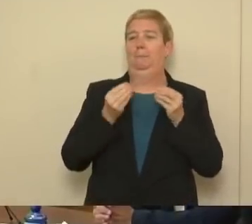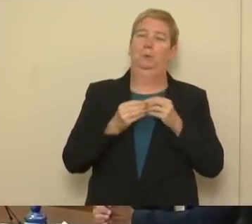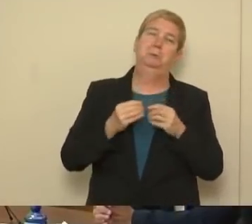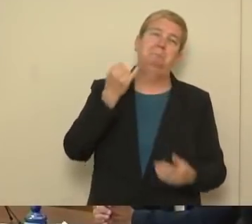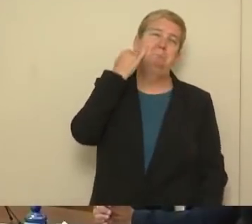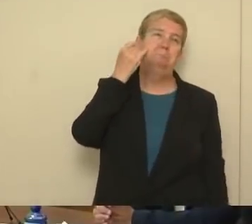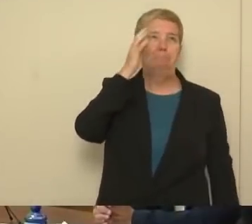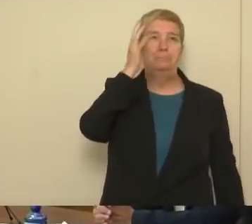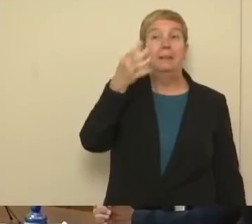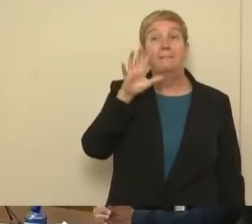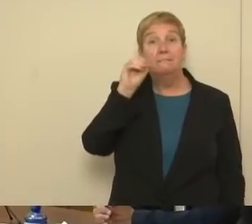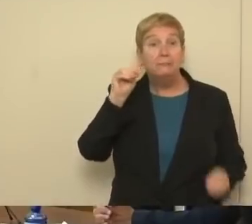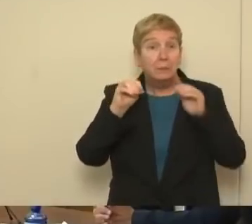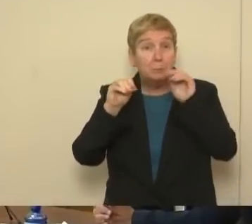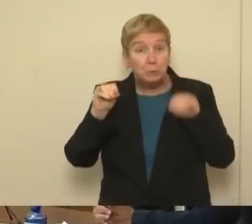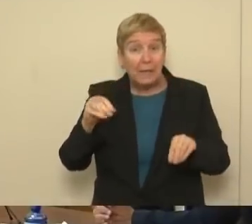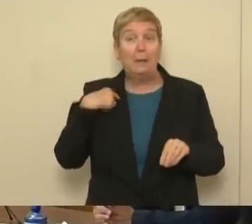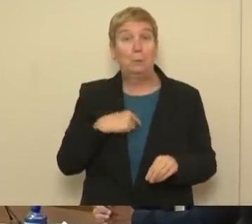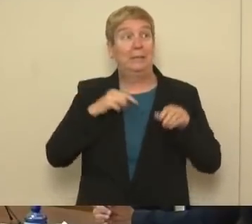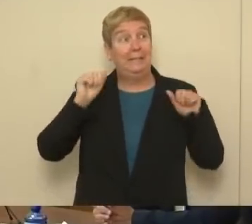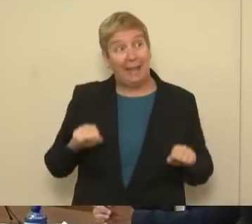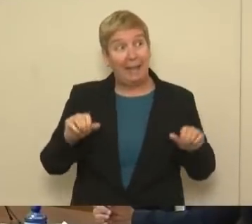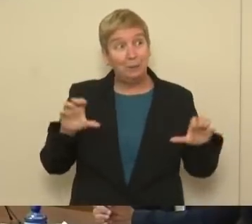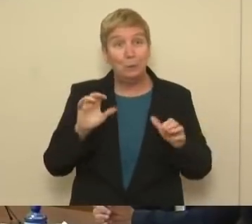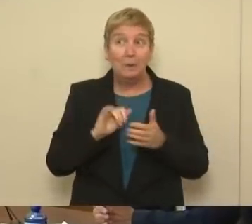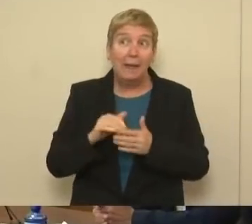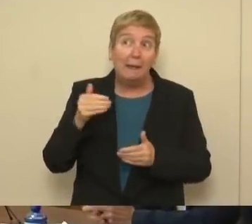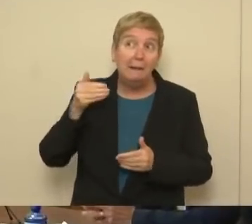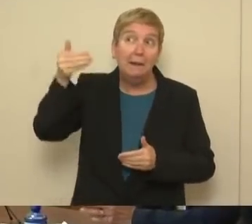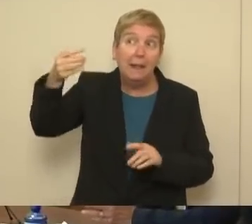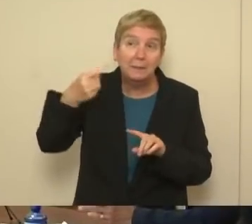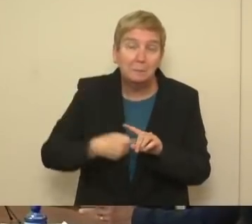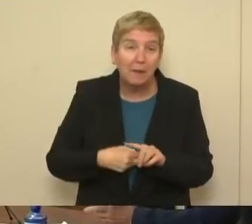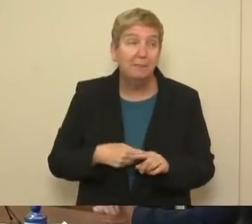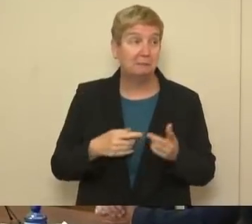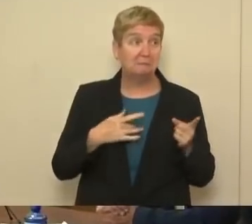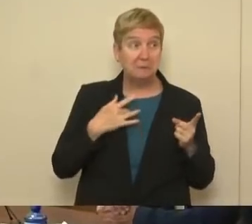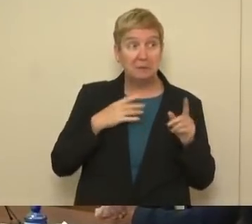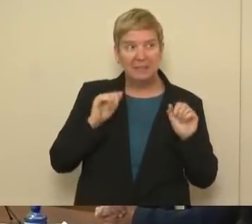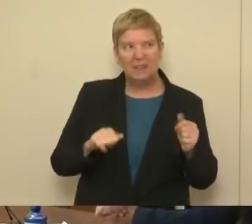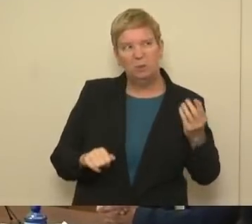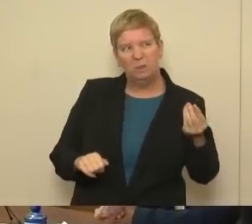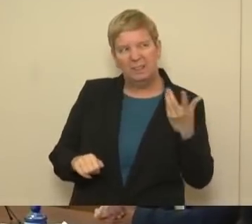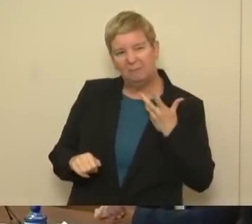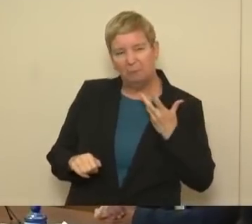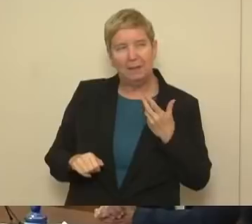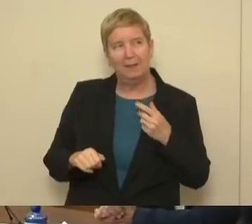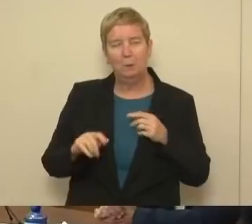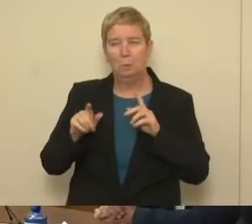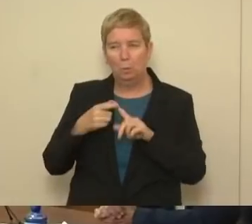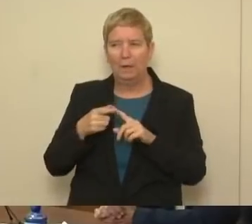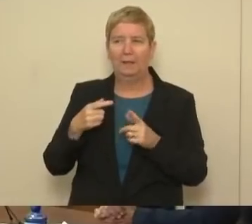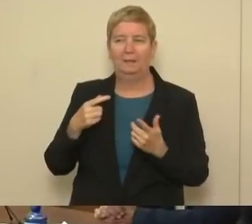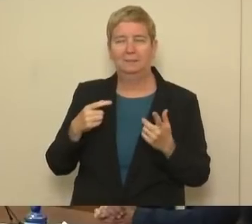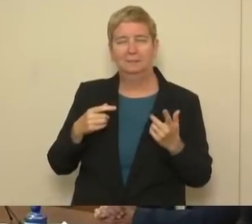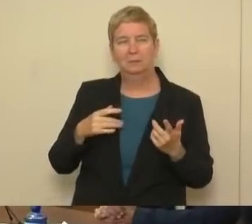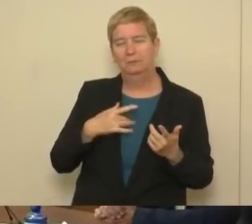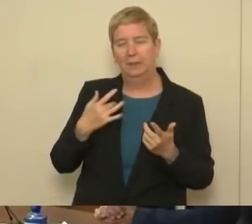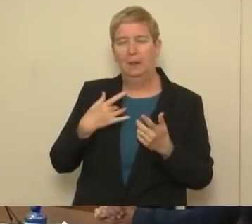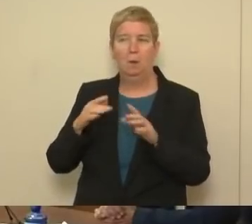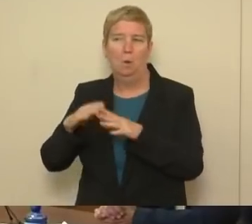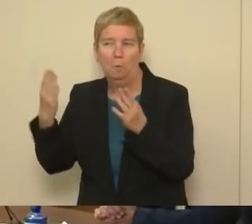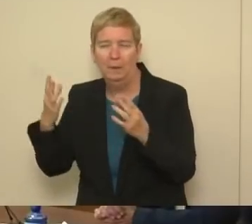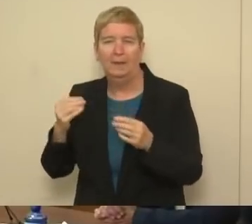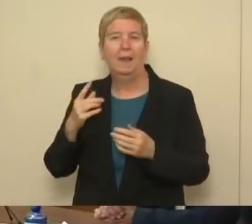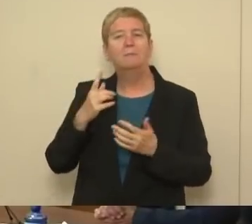chance we'll do those things or more, just to give us a sense of when that reopening may happen and how likely it